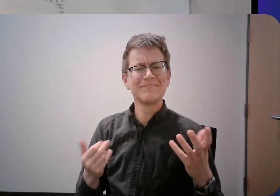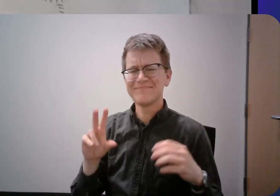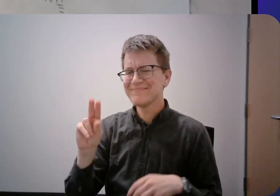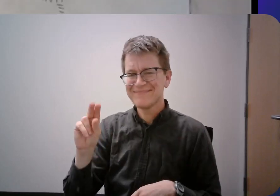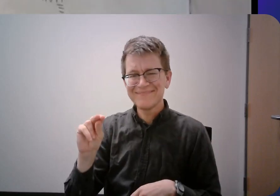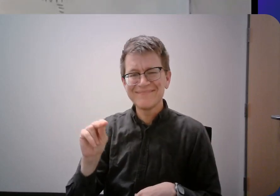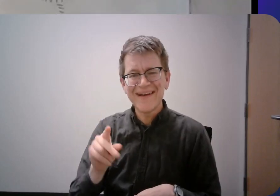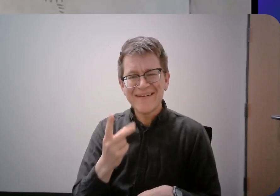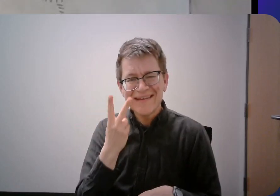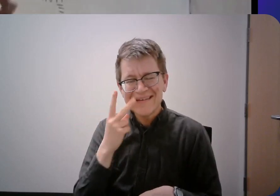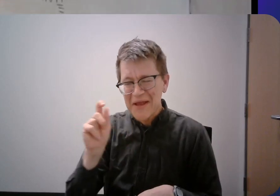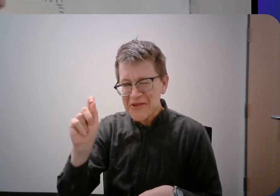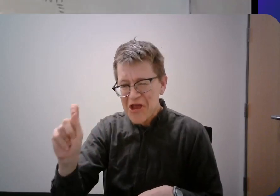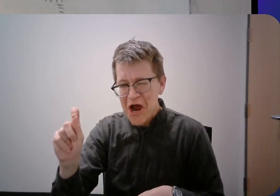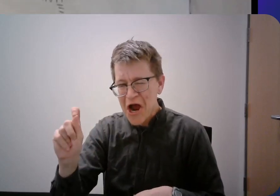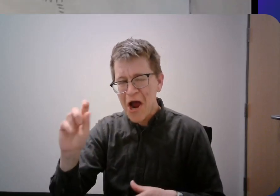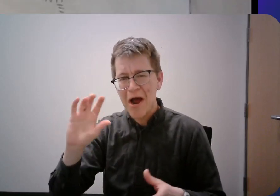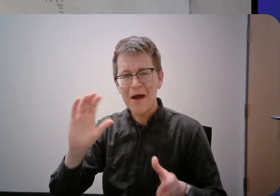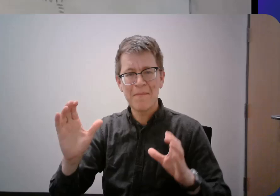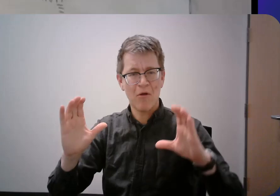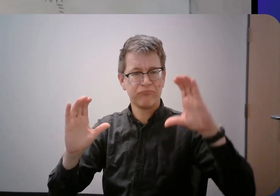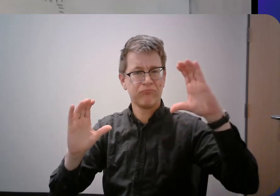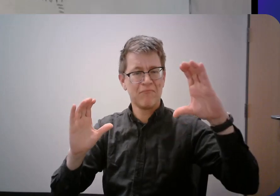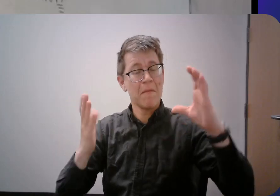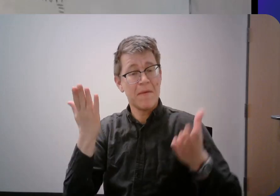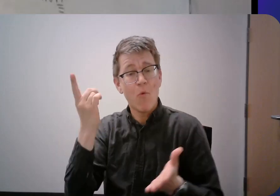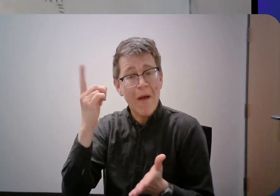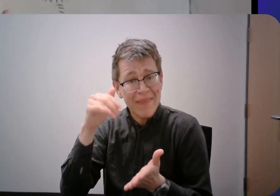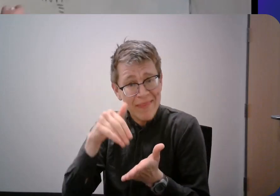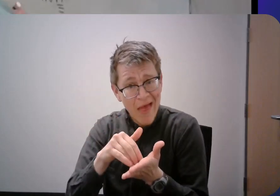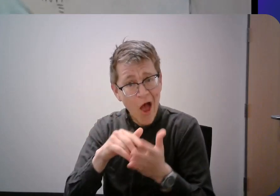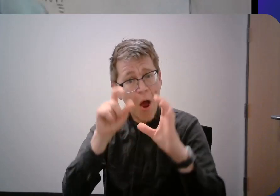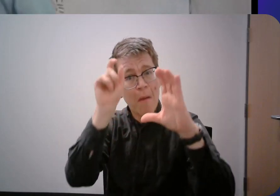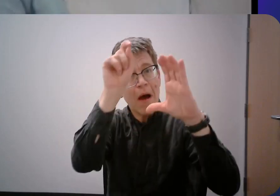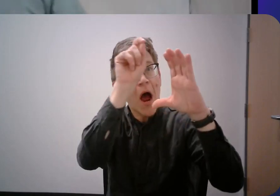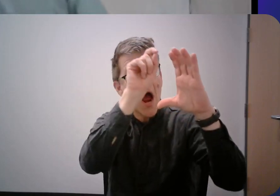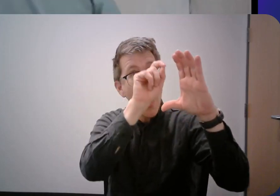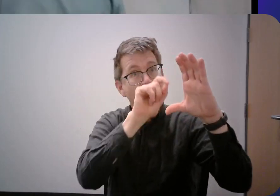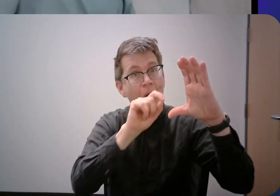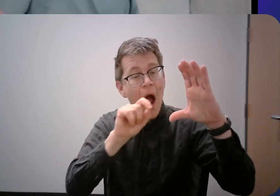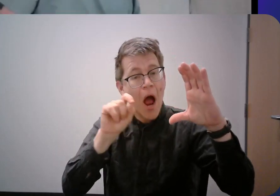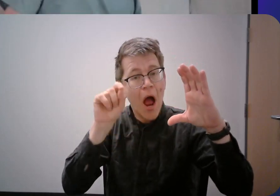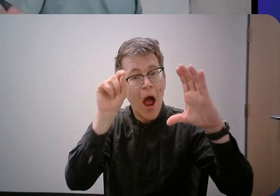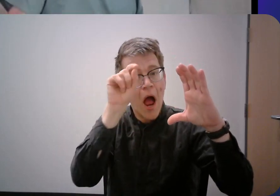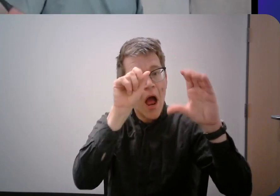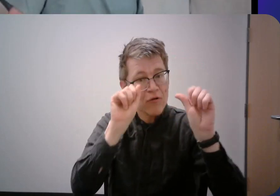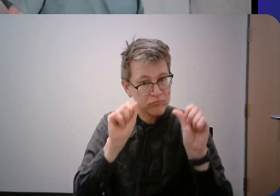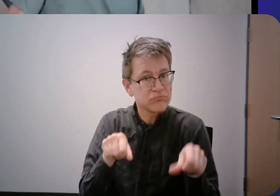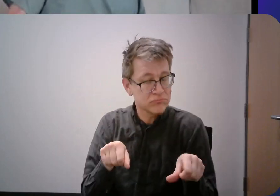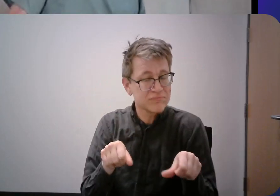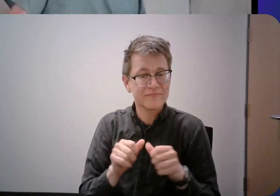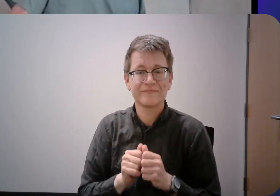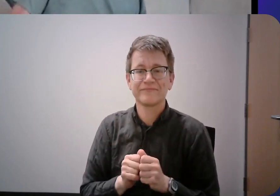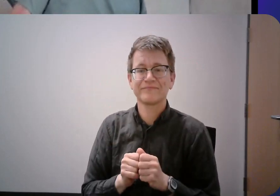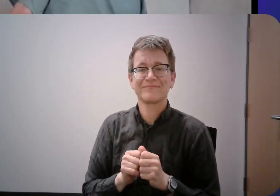Okay? Now, that's the RNA, that's the messenger. RNA is about 1,000 times